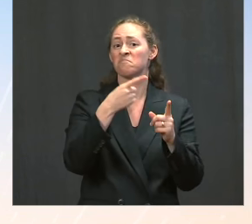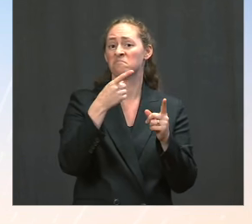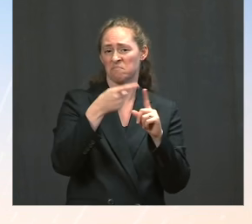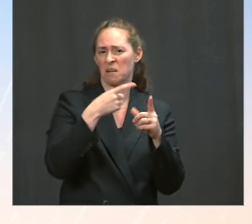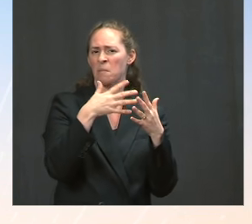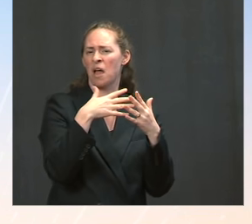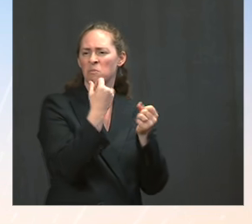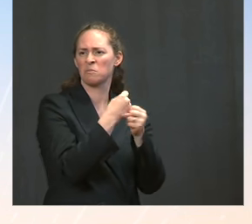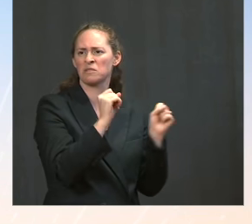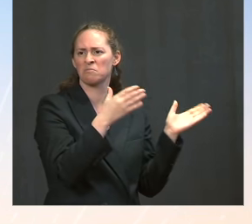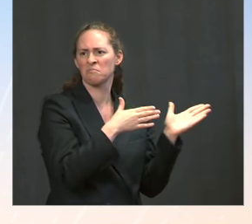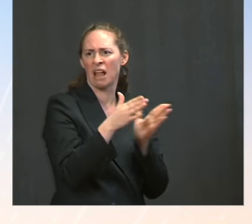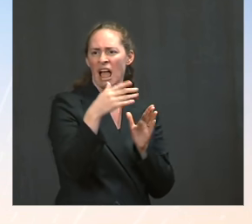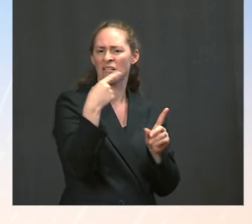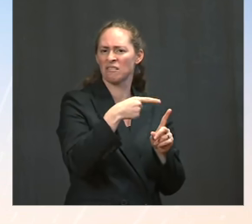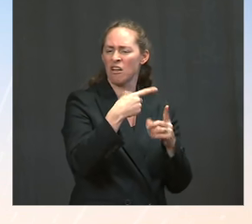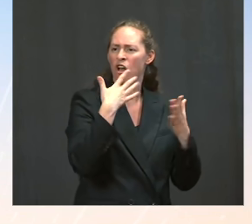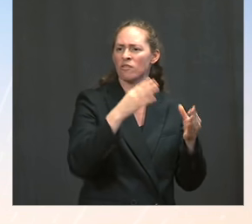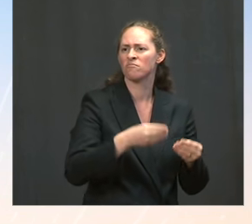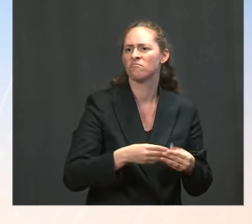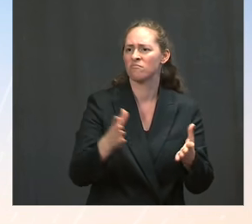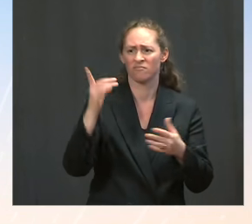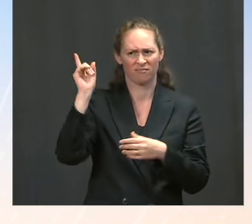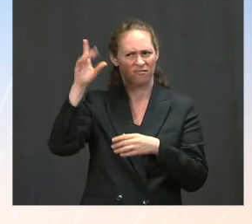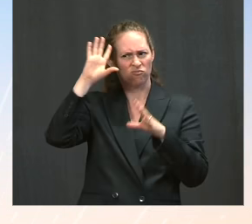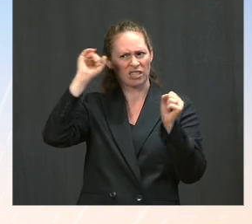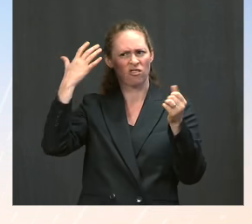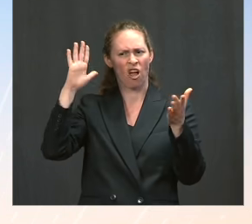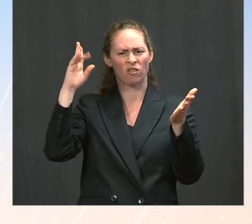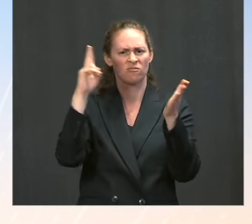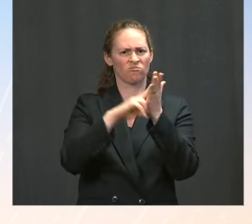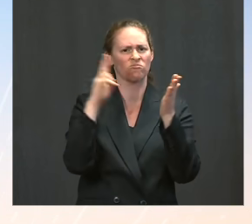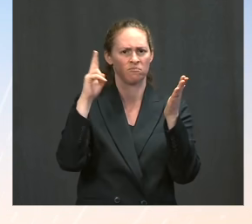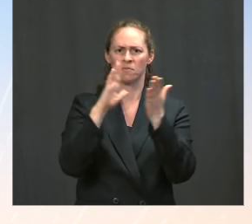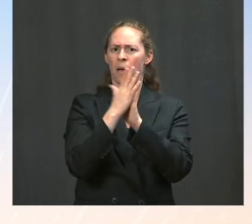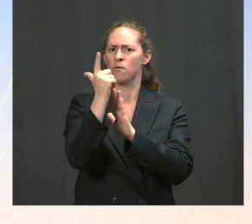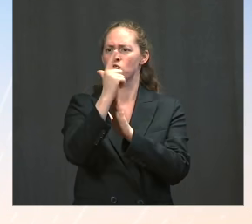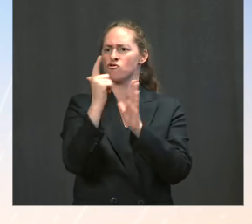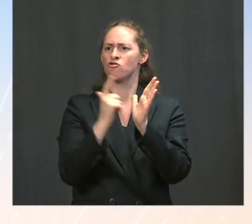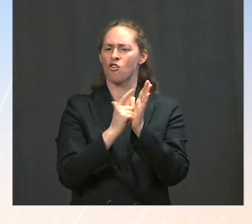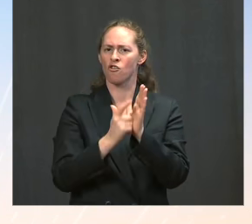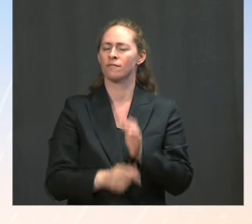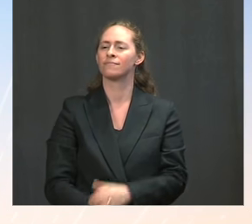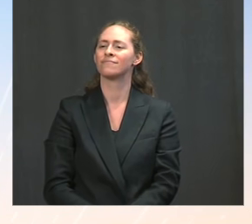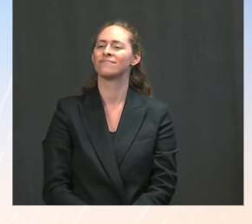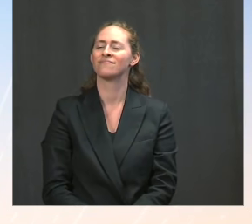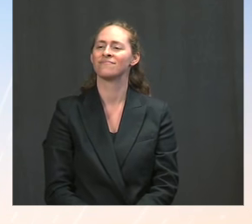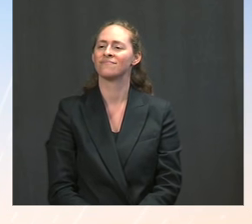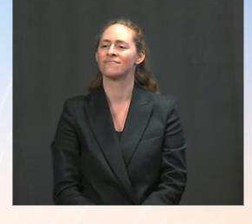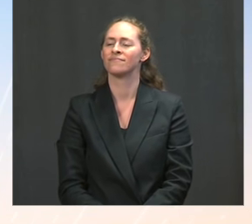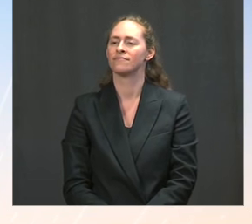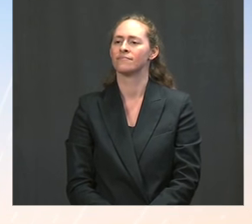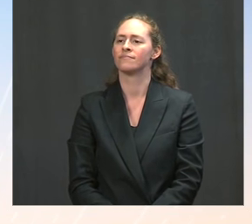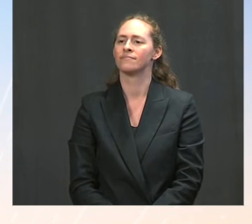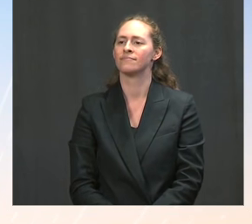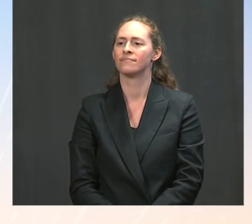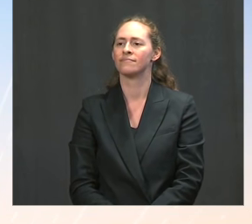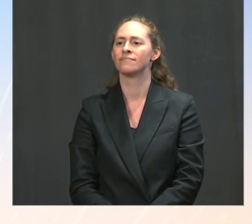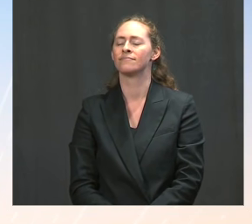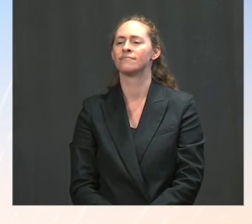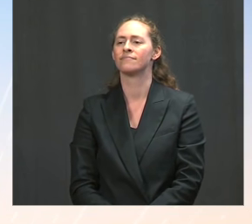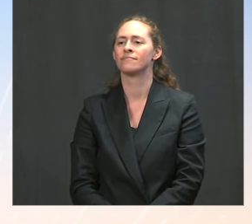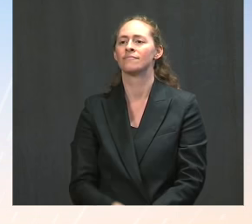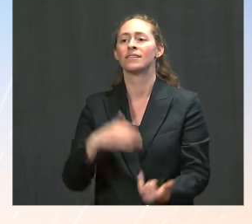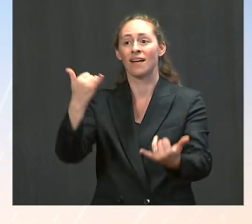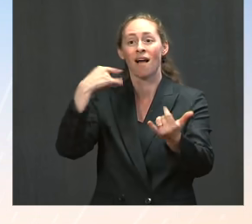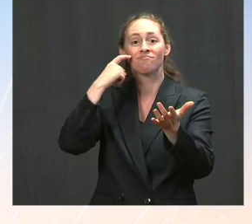law. I think what the president was noting is that at this point in time, it's also a workers' market. And